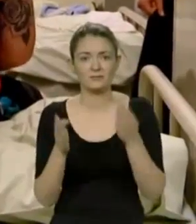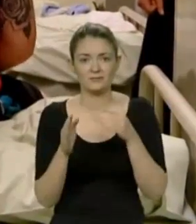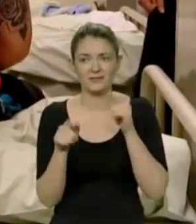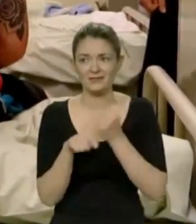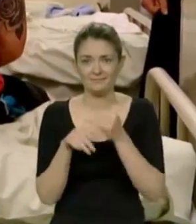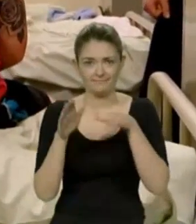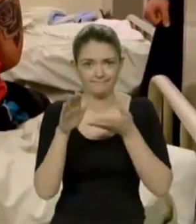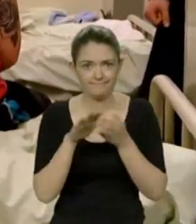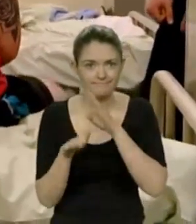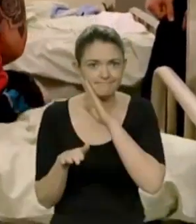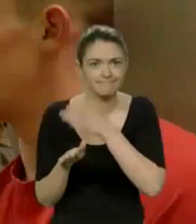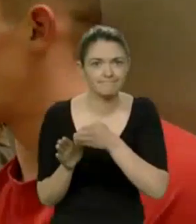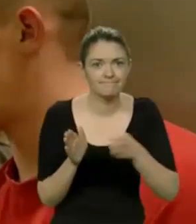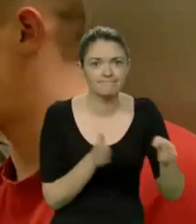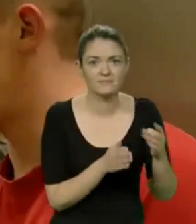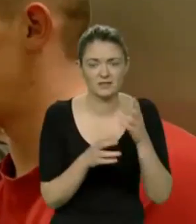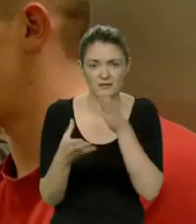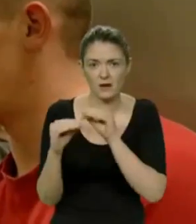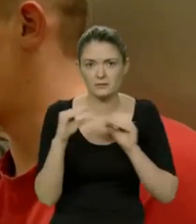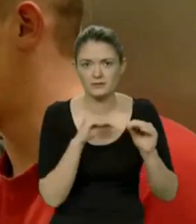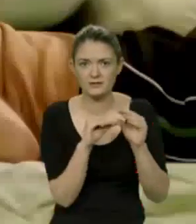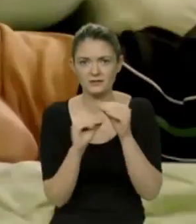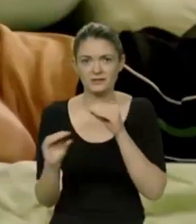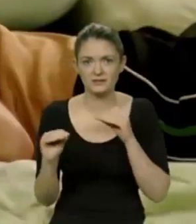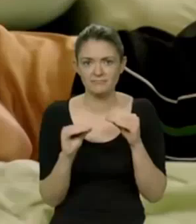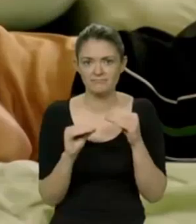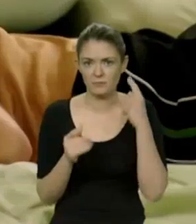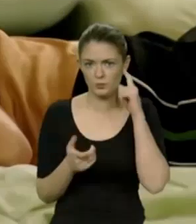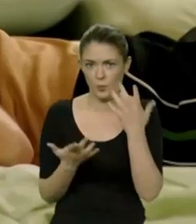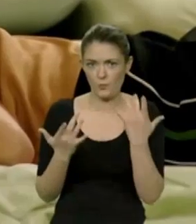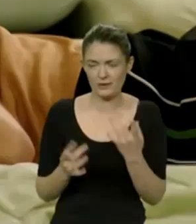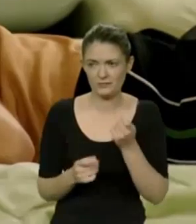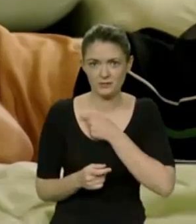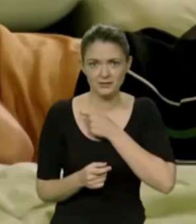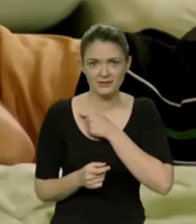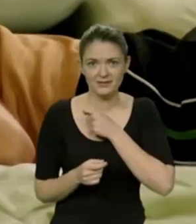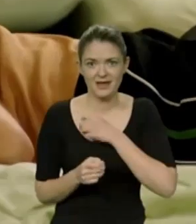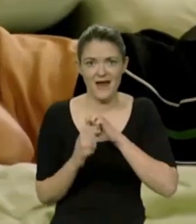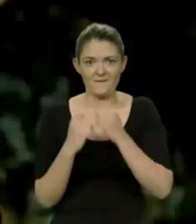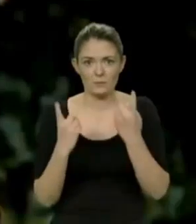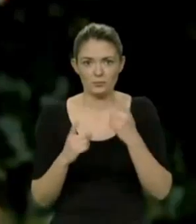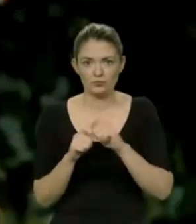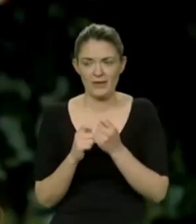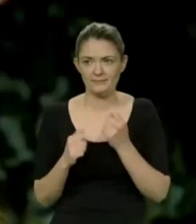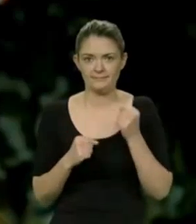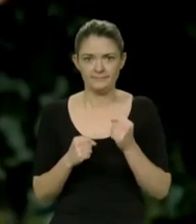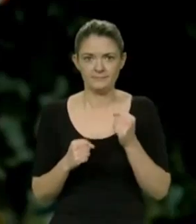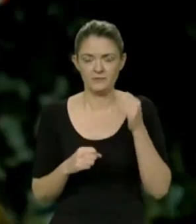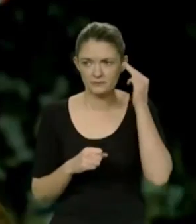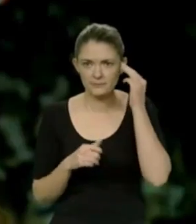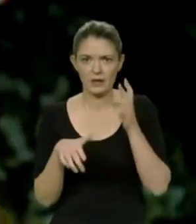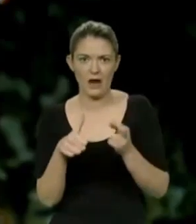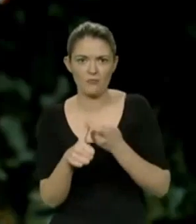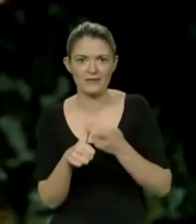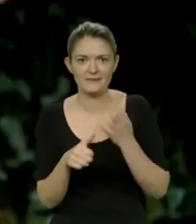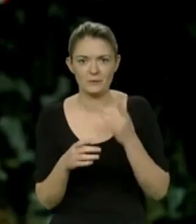time at all, everyone's just talking what's coming and what are we going to do. And it's nerve-wracking enough. Everyone's just trying to get psyched up to get ready for it, I don't